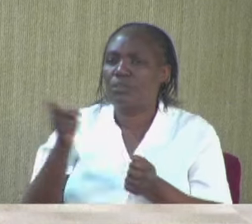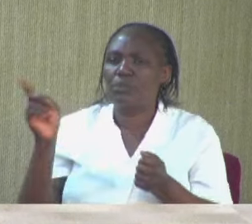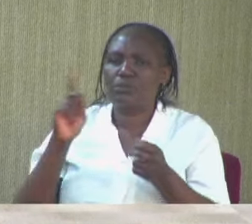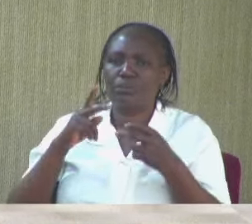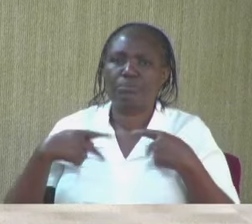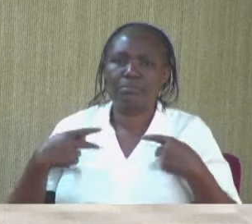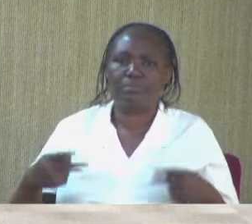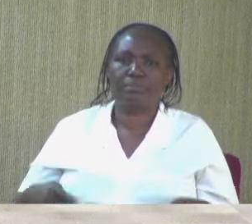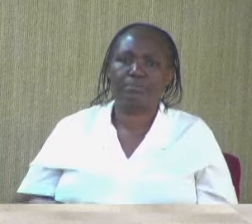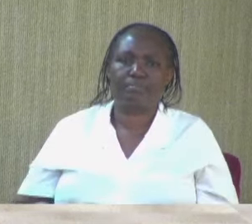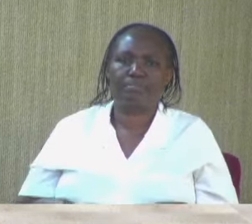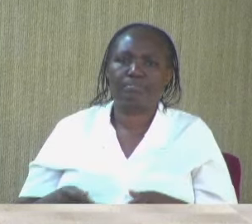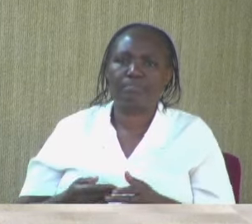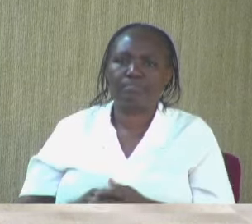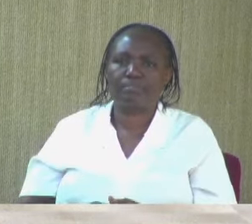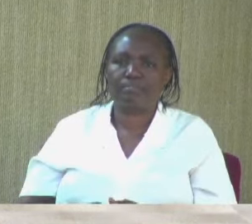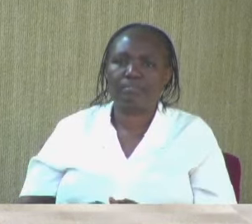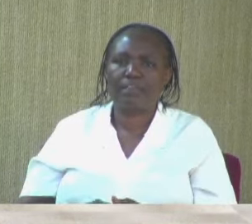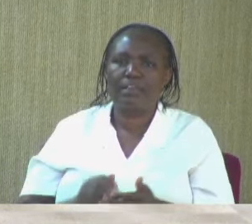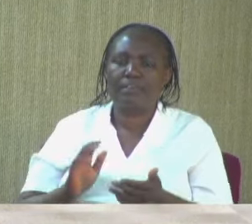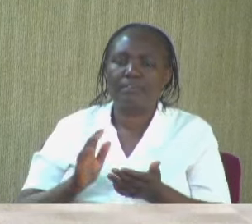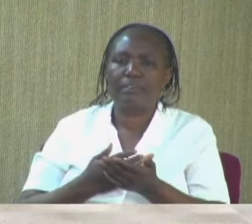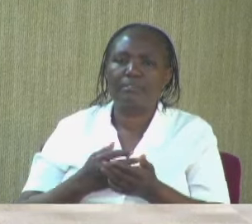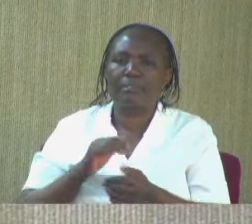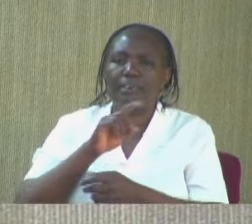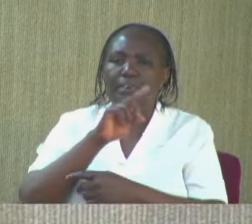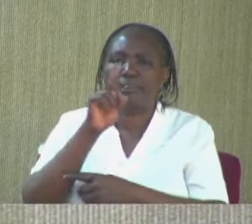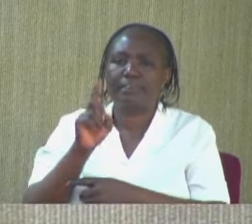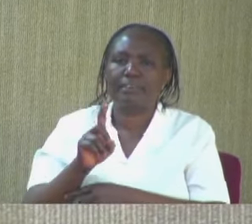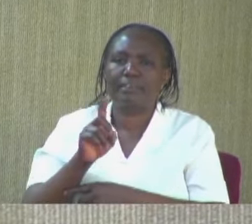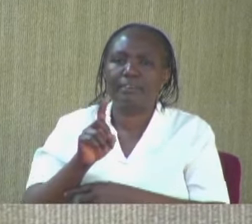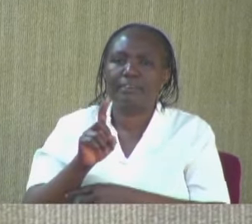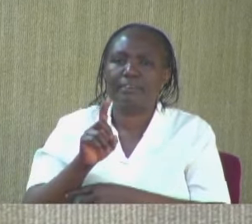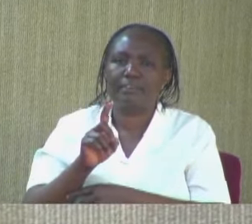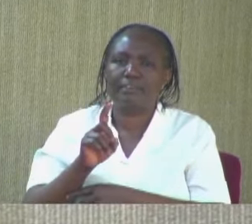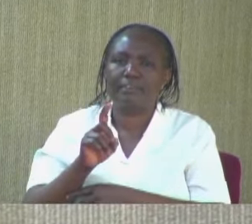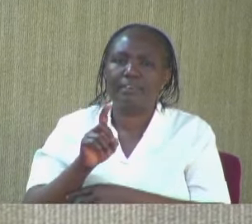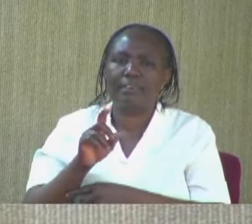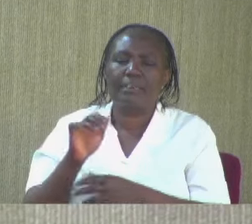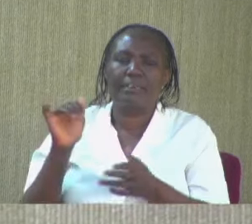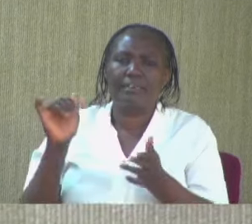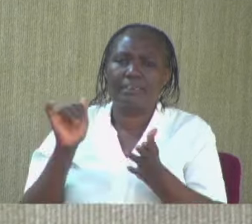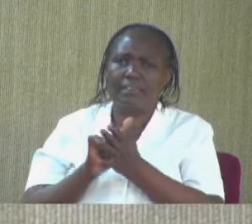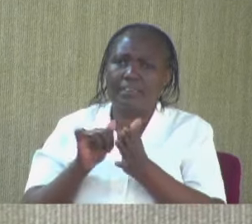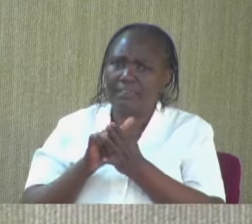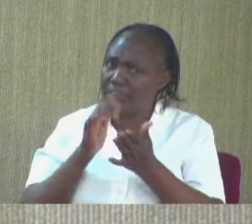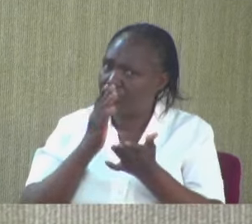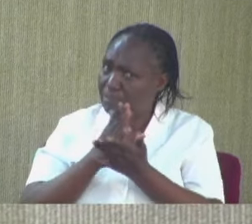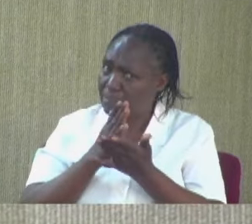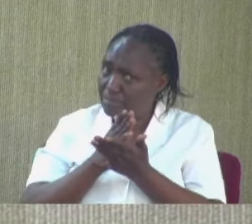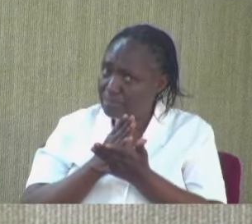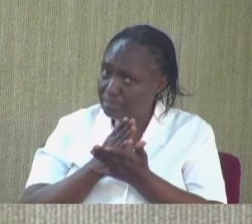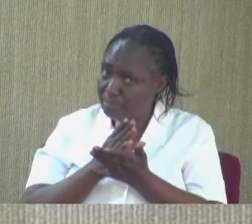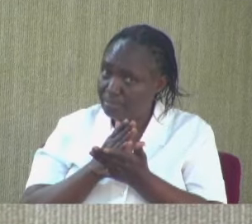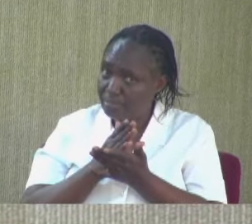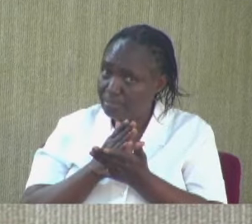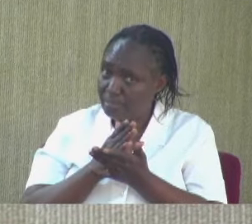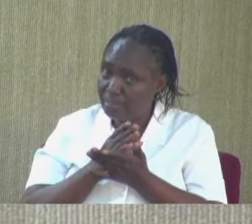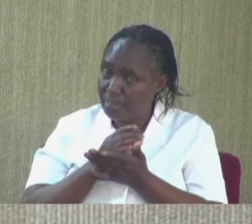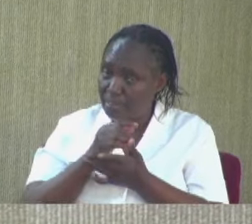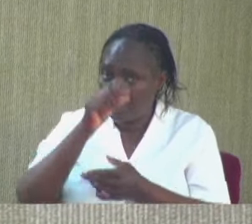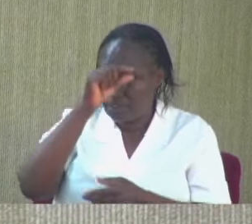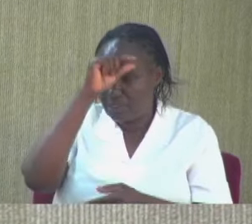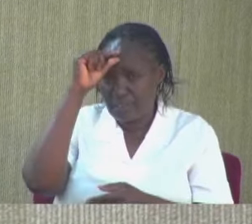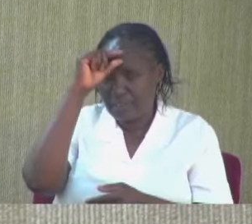And so somebody will have asked the question, if they do not give credit, is that not unethical and guilty of